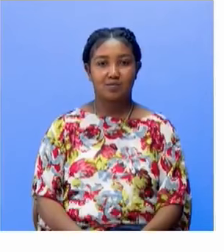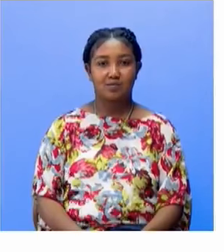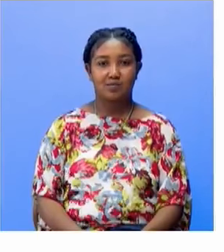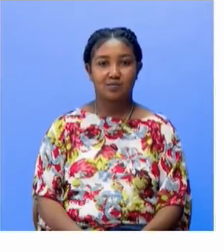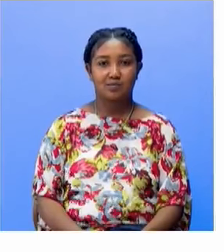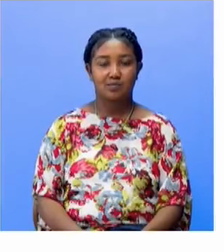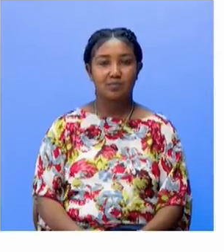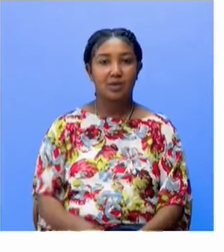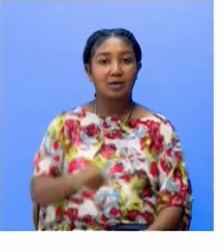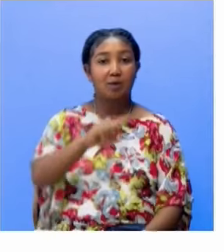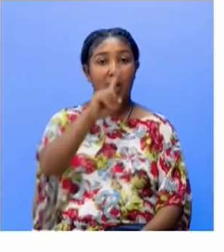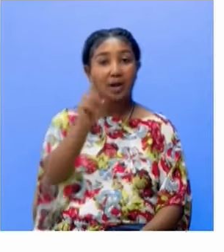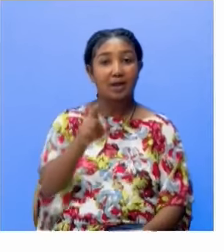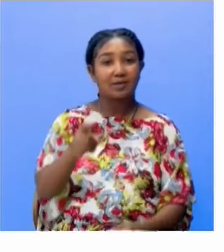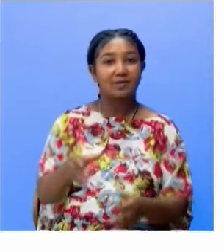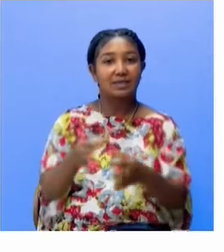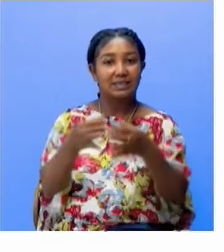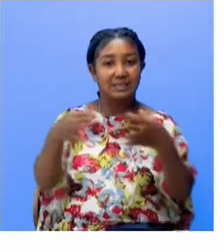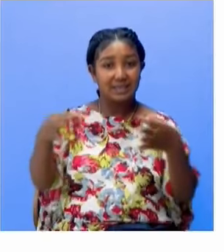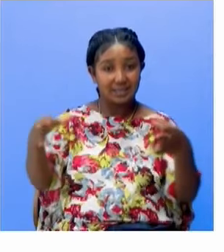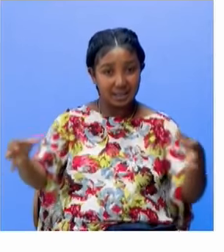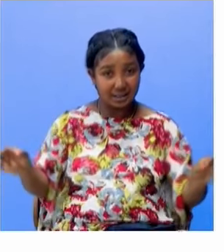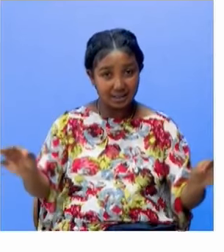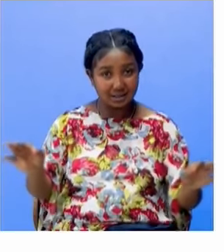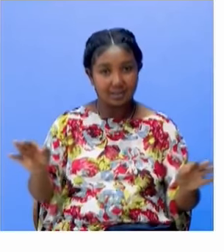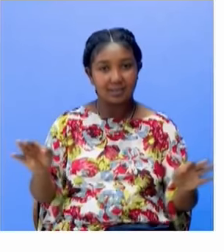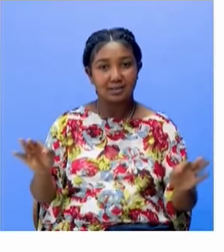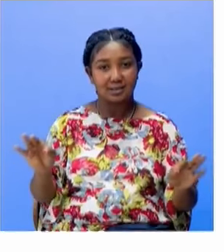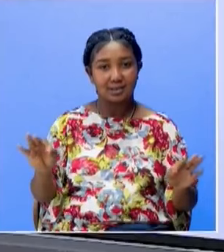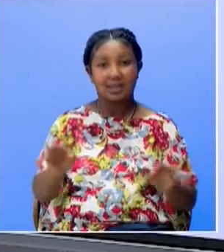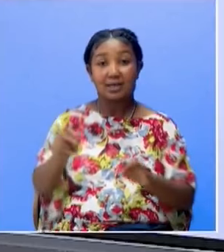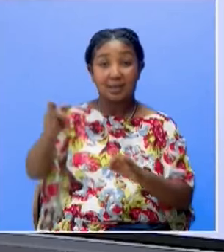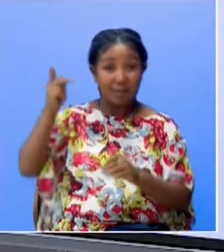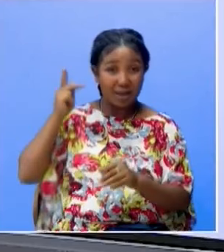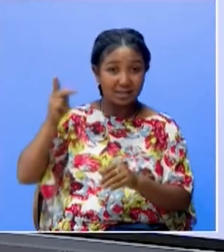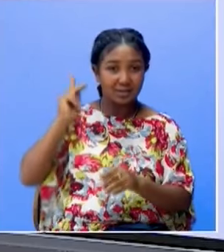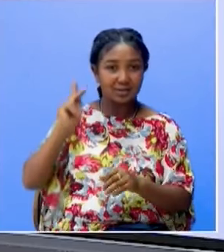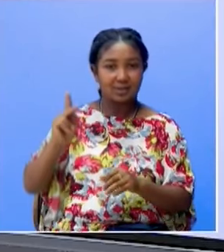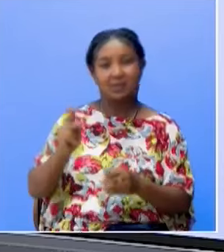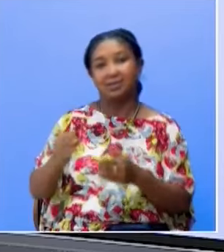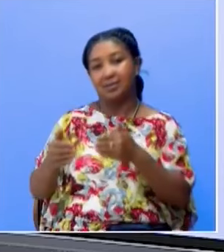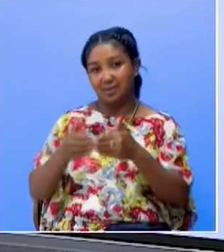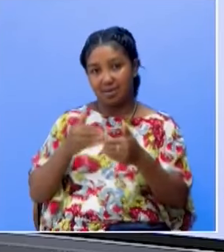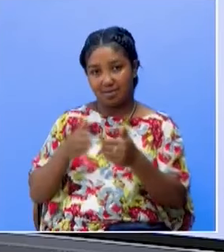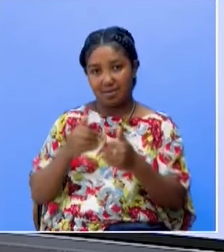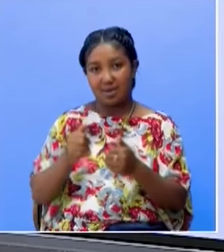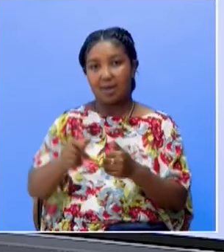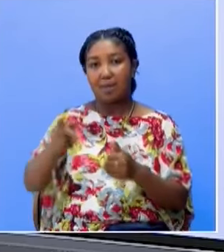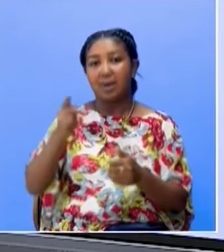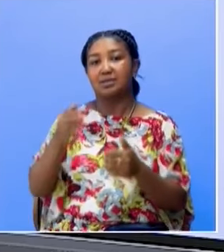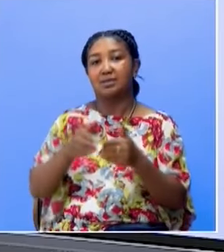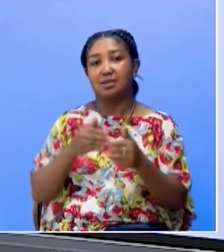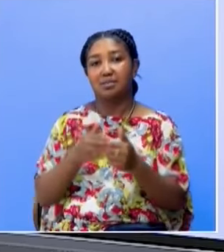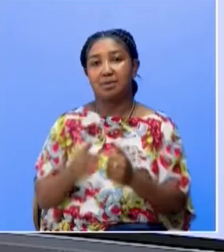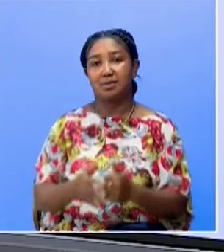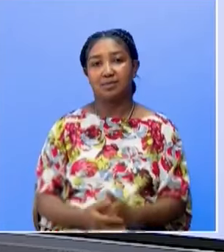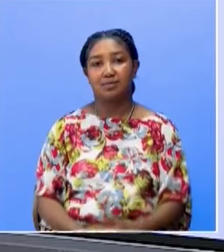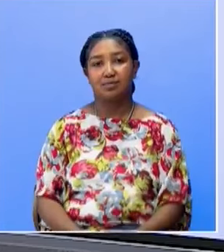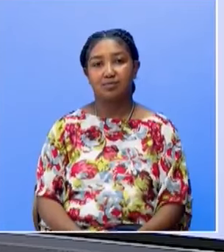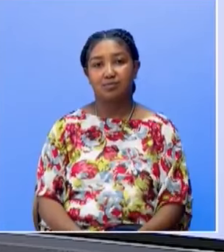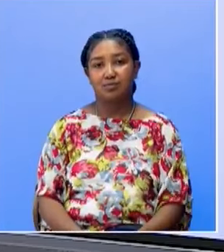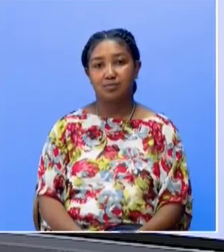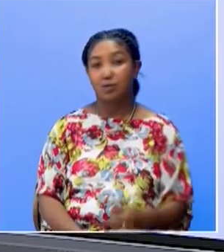Interrogative sentence in past simple. In past simple. Come